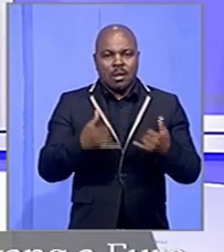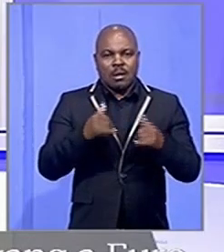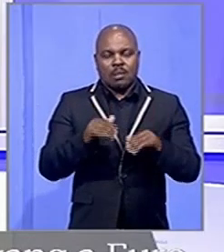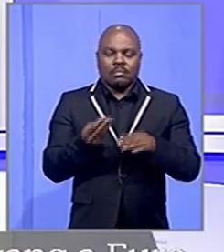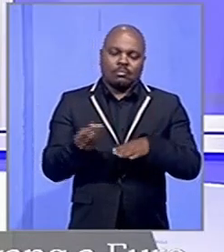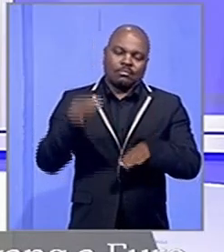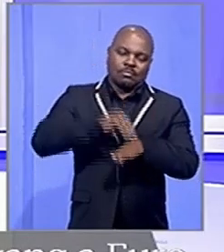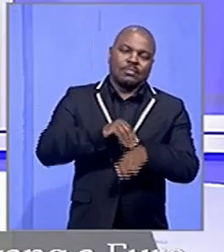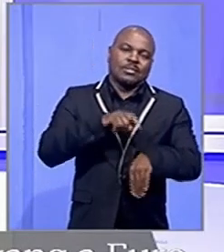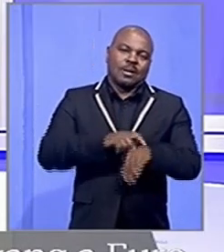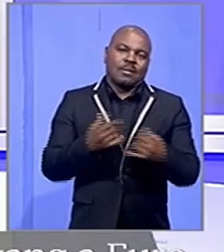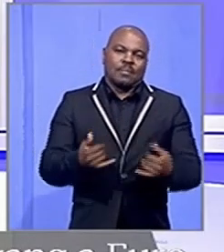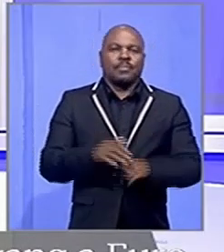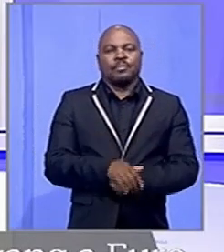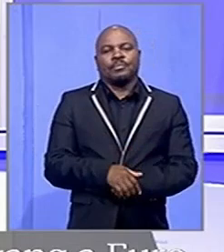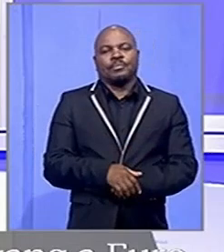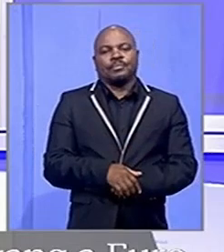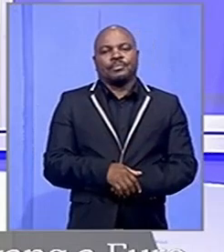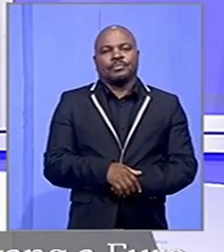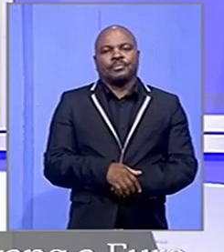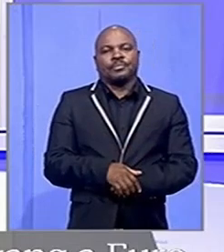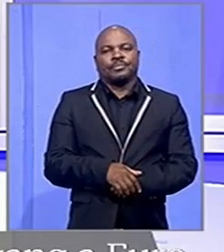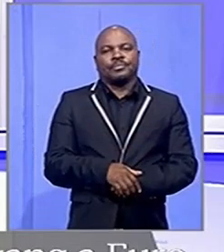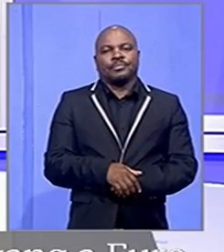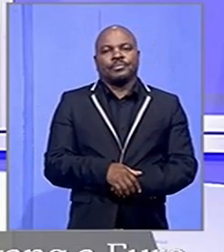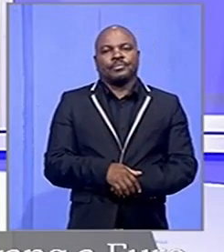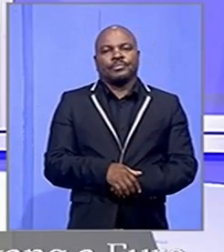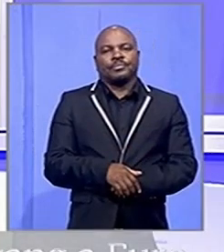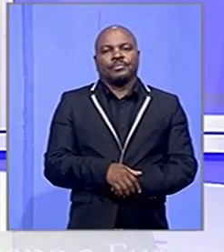e okeditsweng.